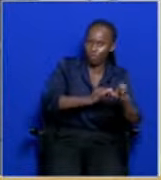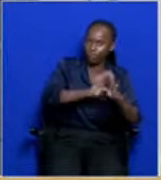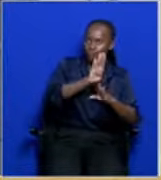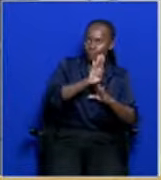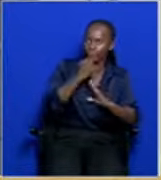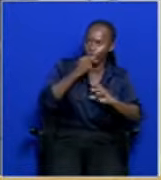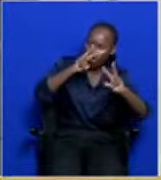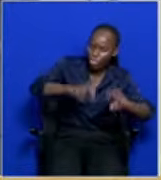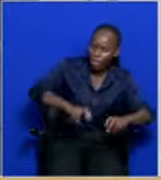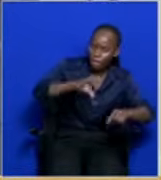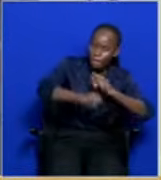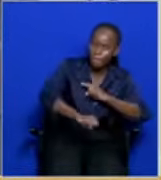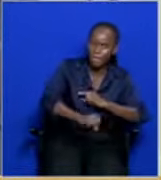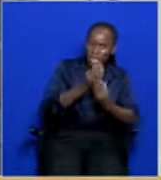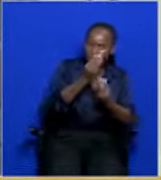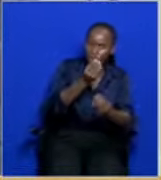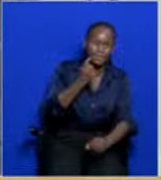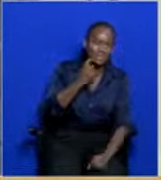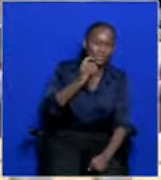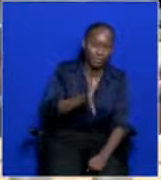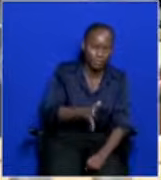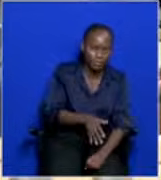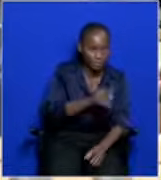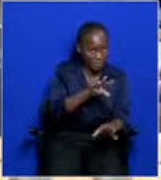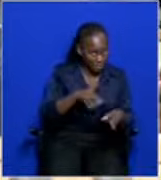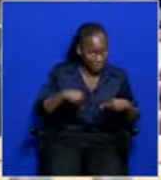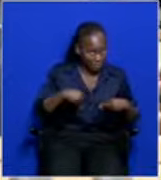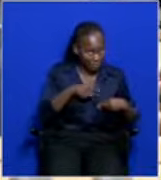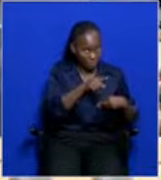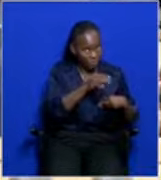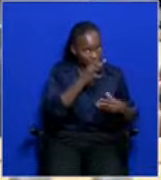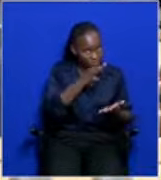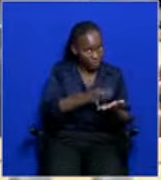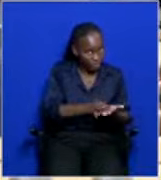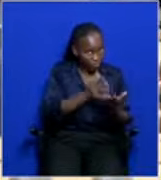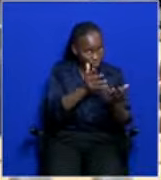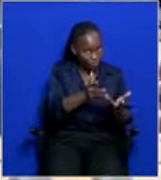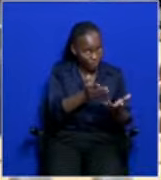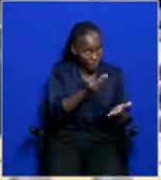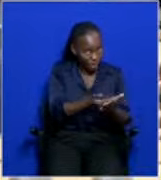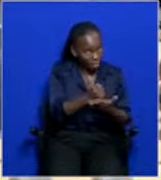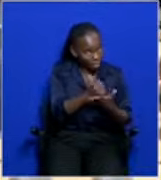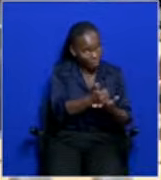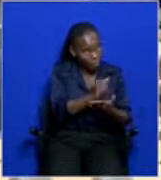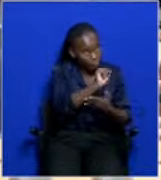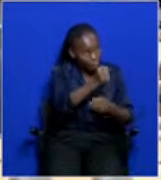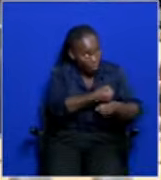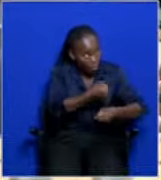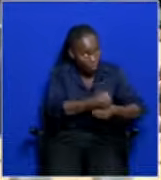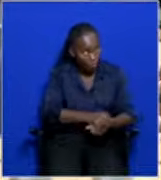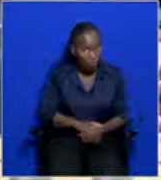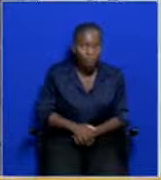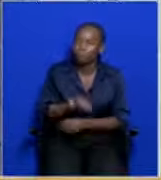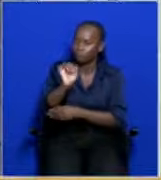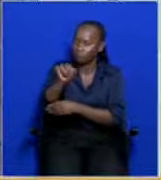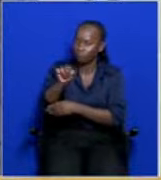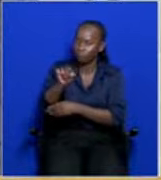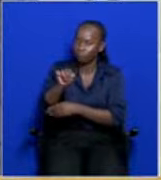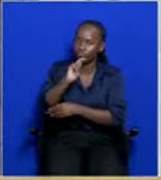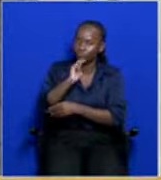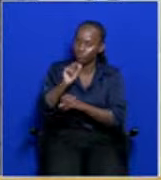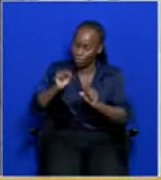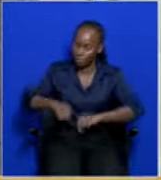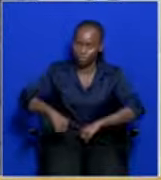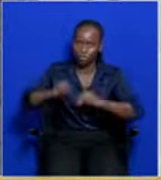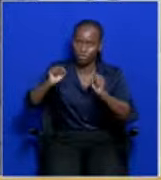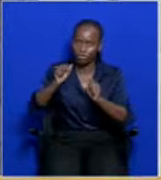Do you accept that would be of assistance? Yes, I agree with you, Commissioner. That are